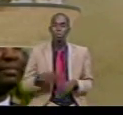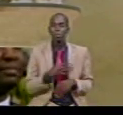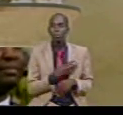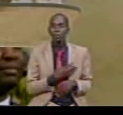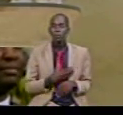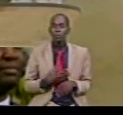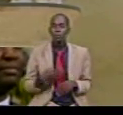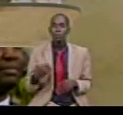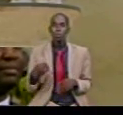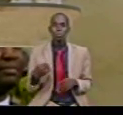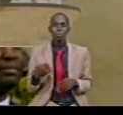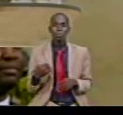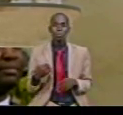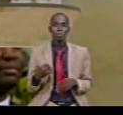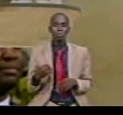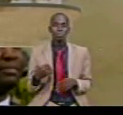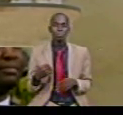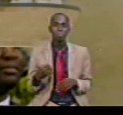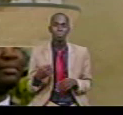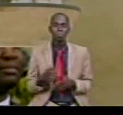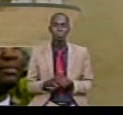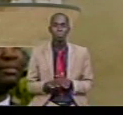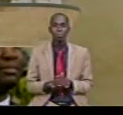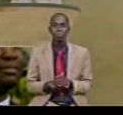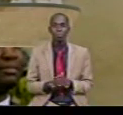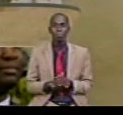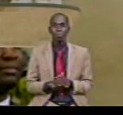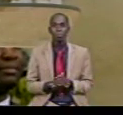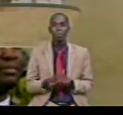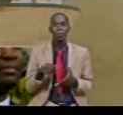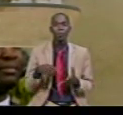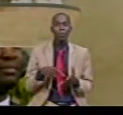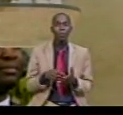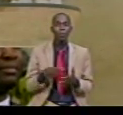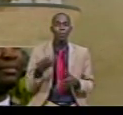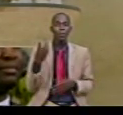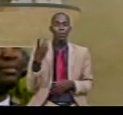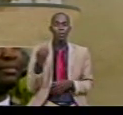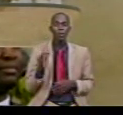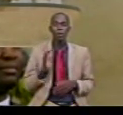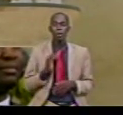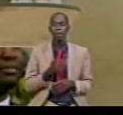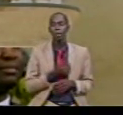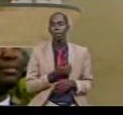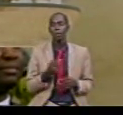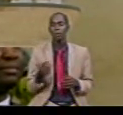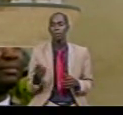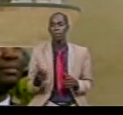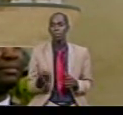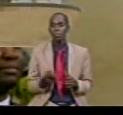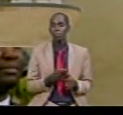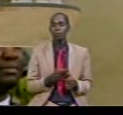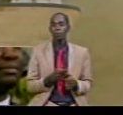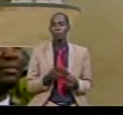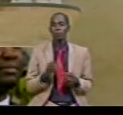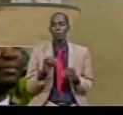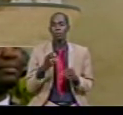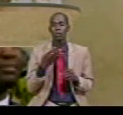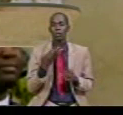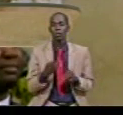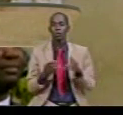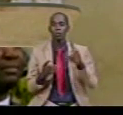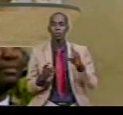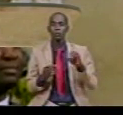ears and reverberated in our hearts. This was how we first got to know the Deeper Christian Life